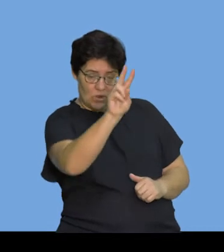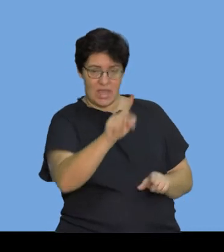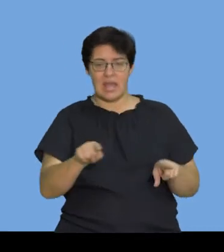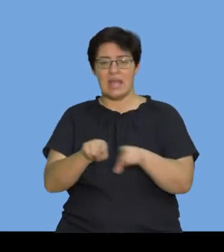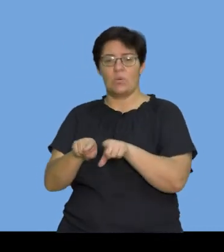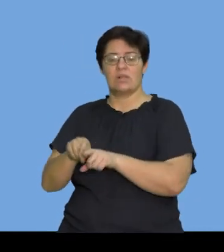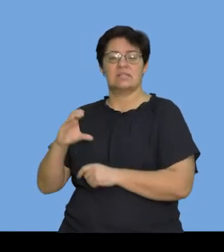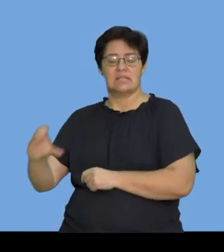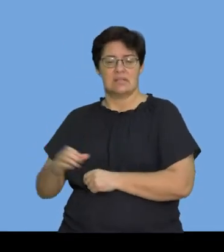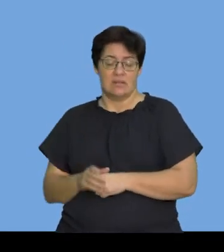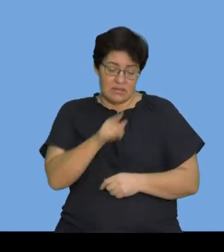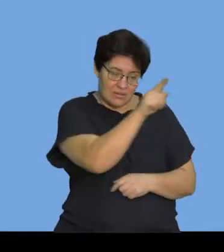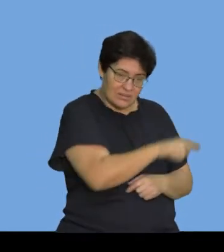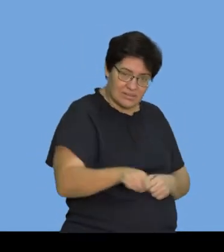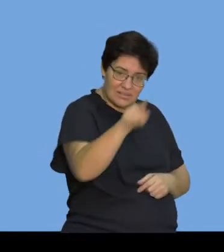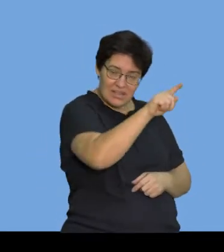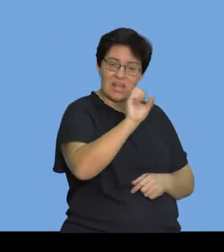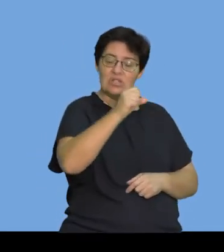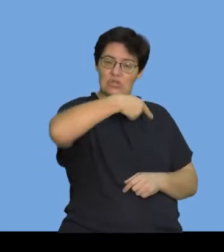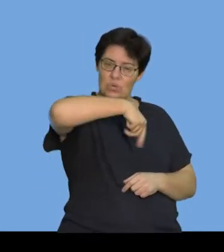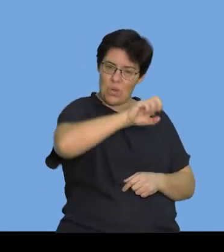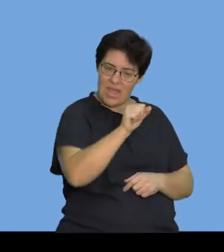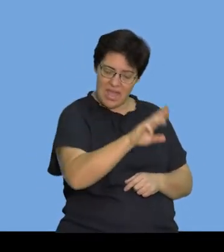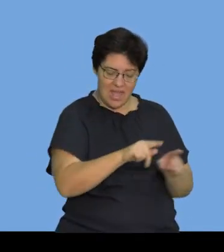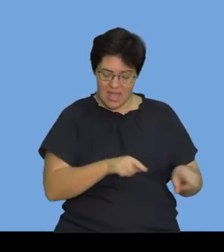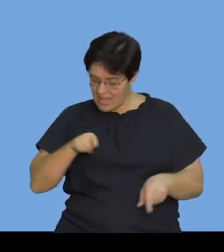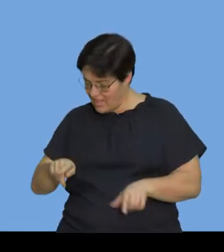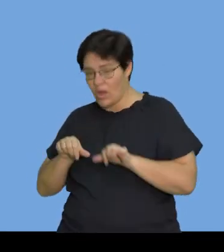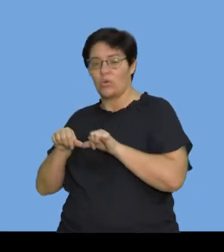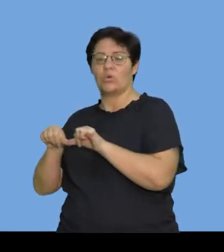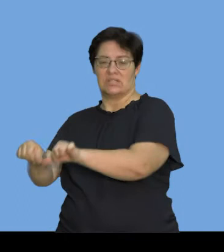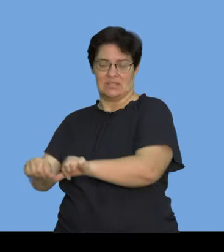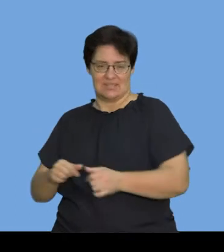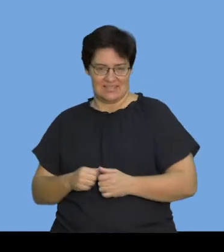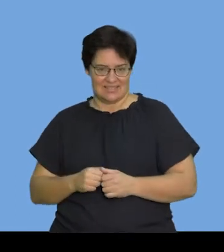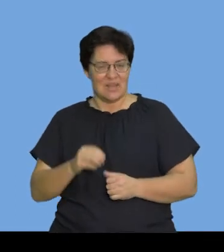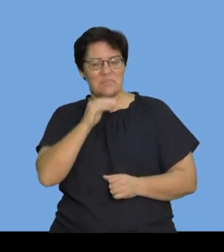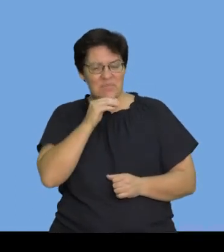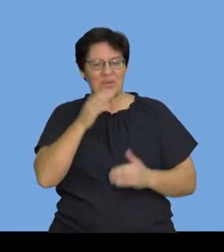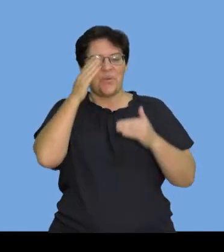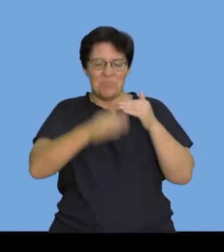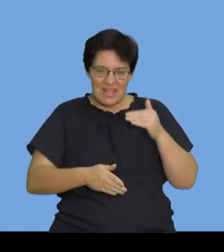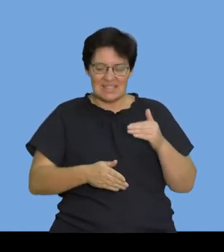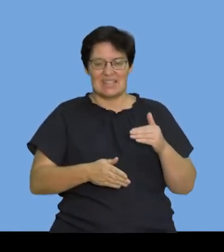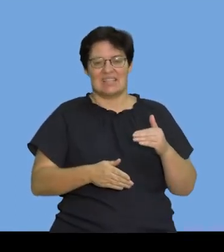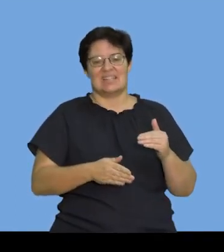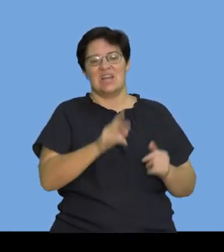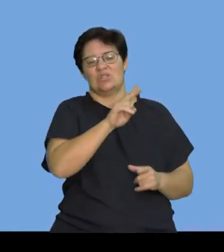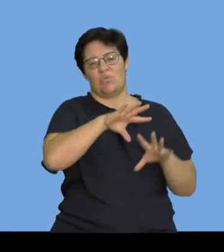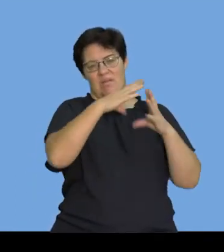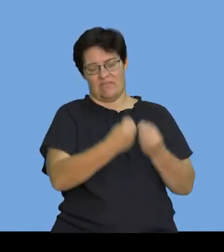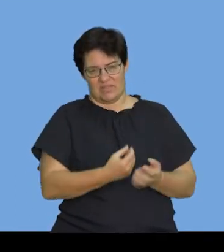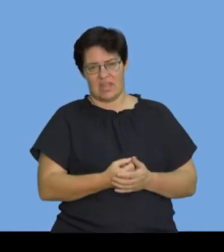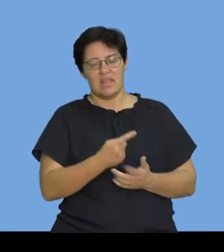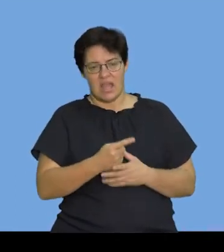c. This is a square and that is a constant. That's what completing the square is all about. And then you can take out a square root